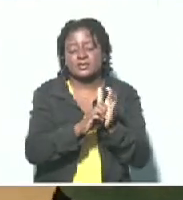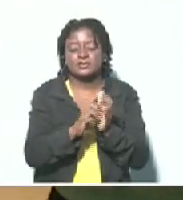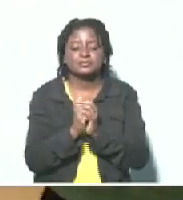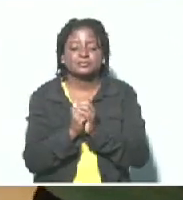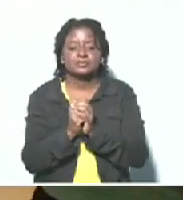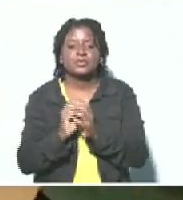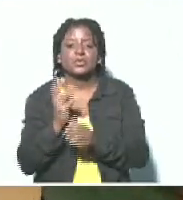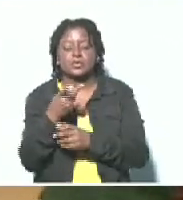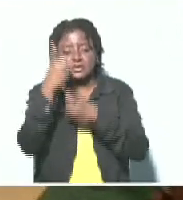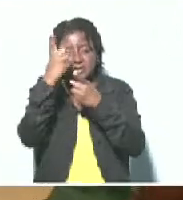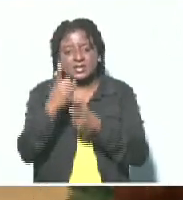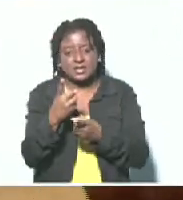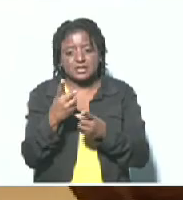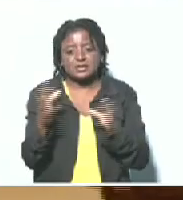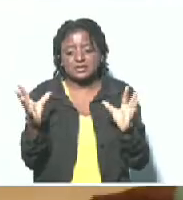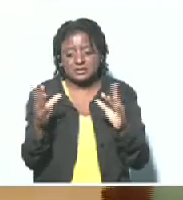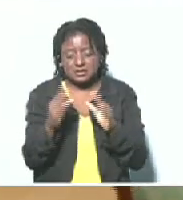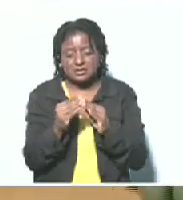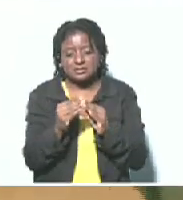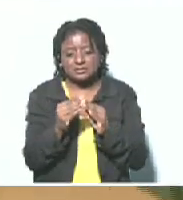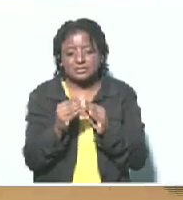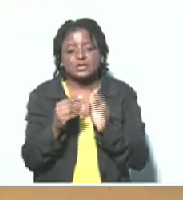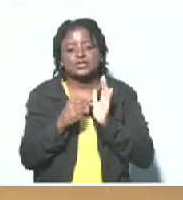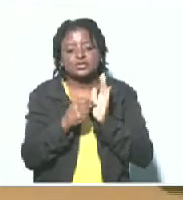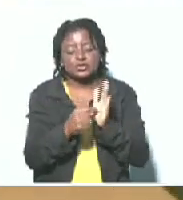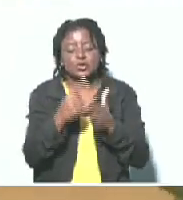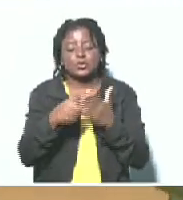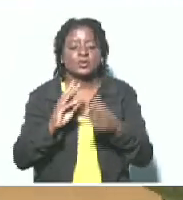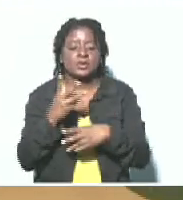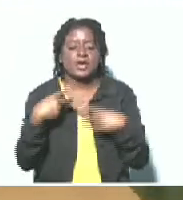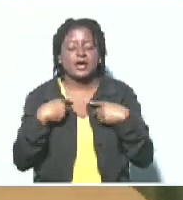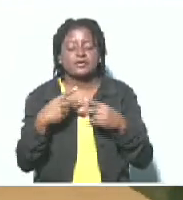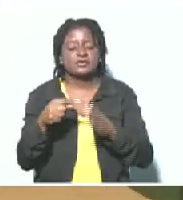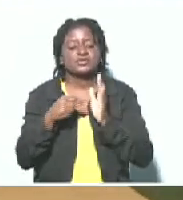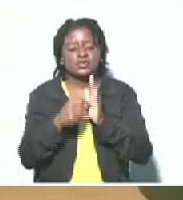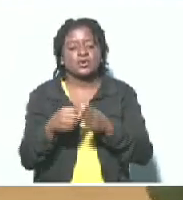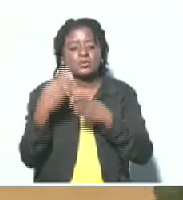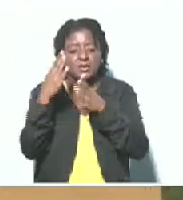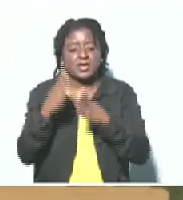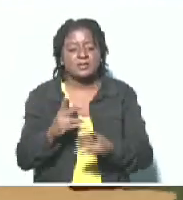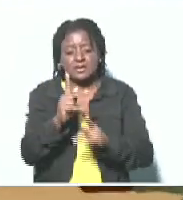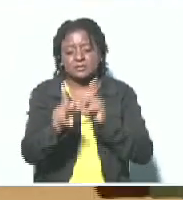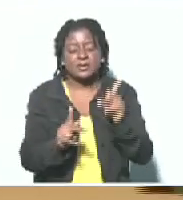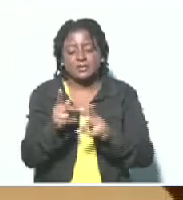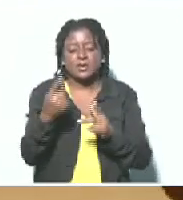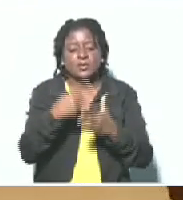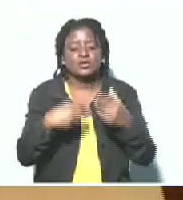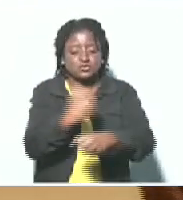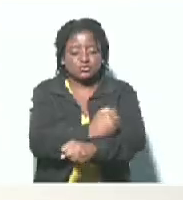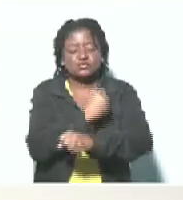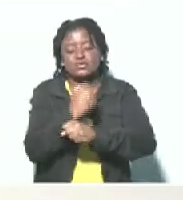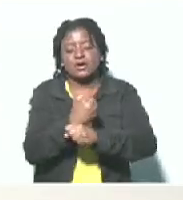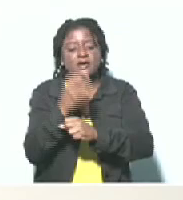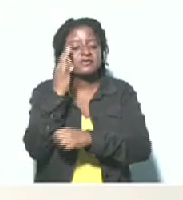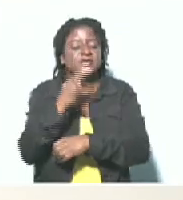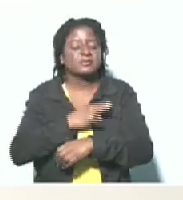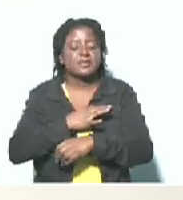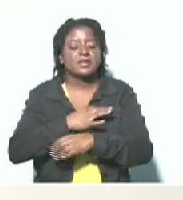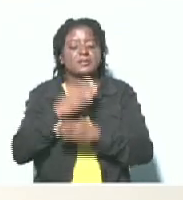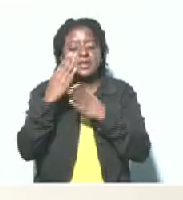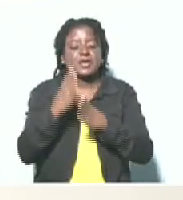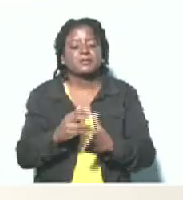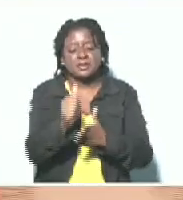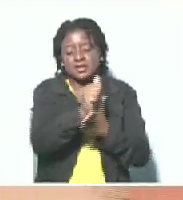have to show the Bahamian public what strong Bahamian female artists can produce. 3 years ago, we